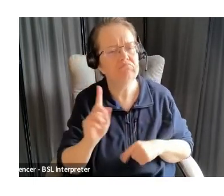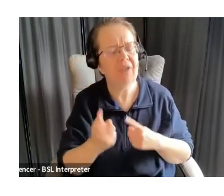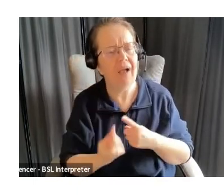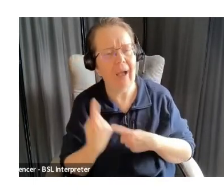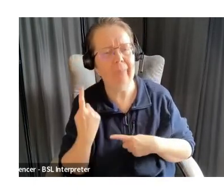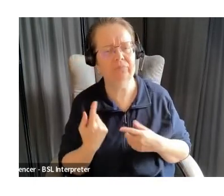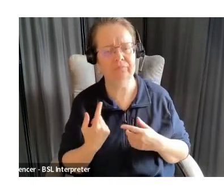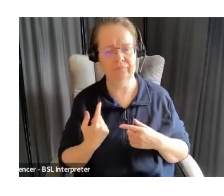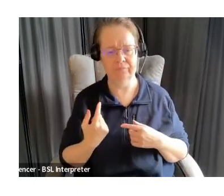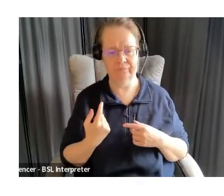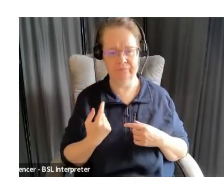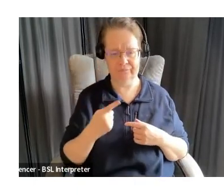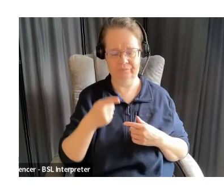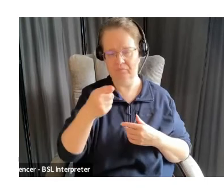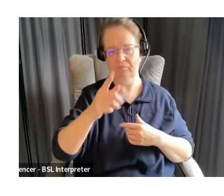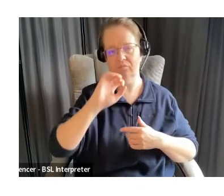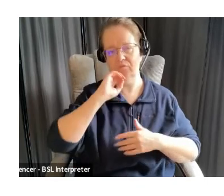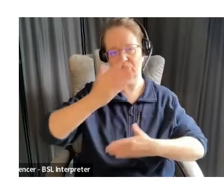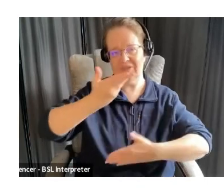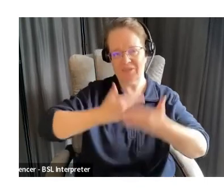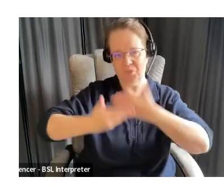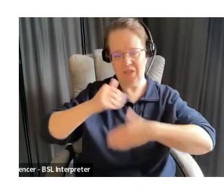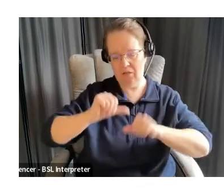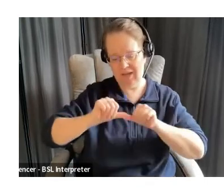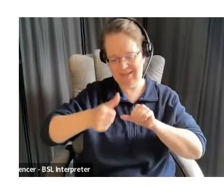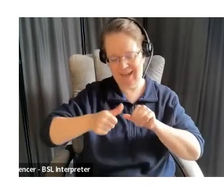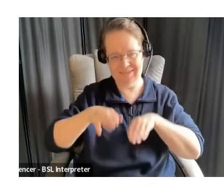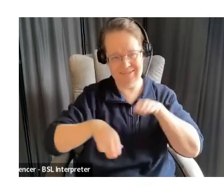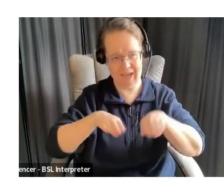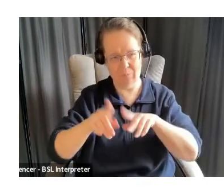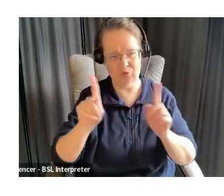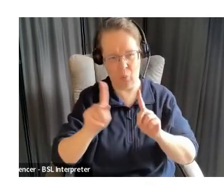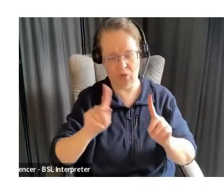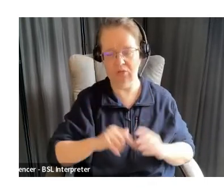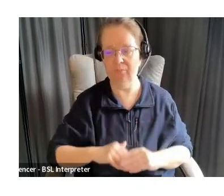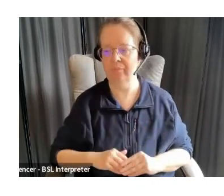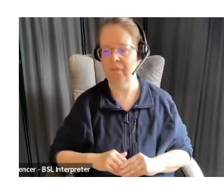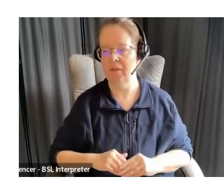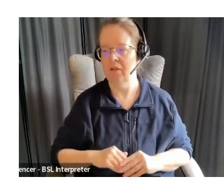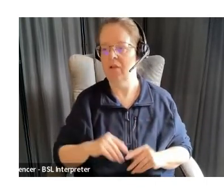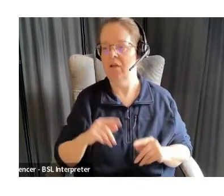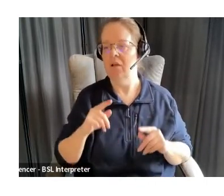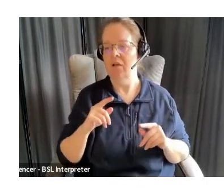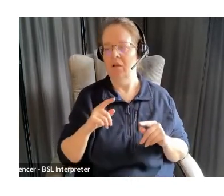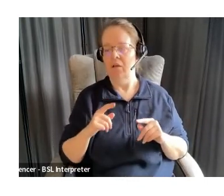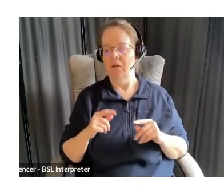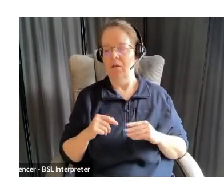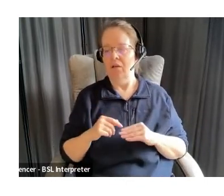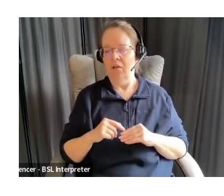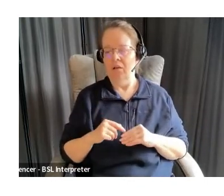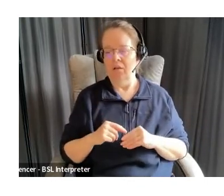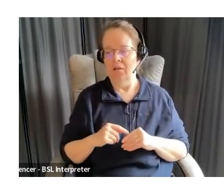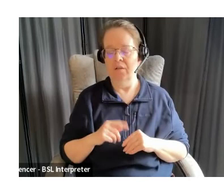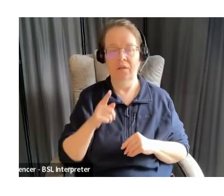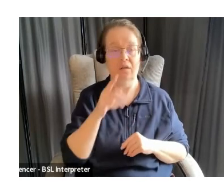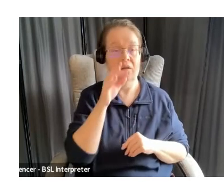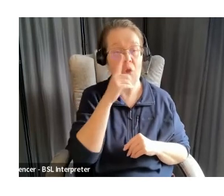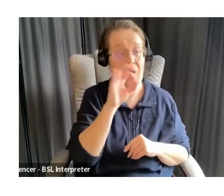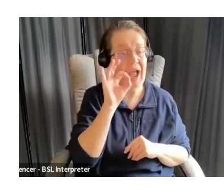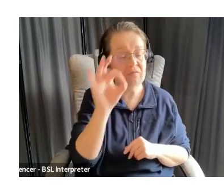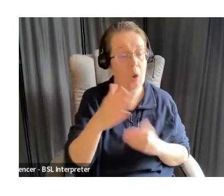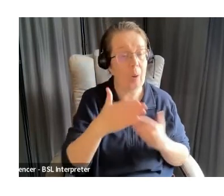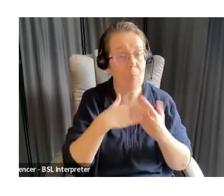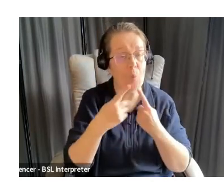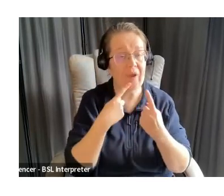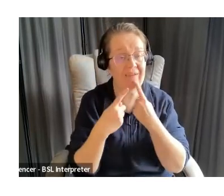of, explain what the next steps in the process are. But if you want to, you can ask further information, but